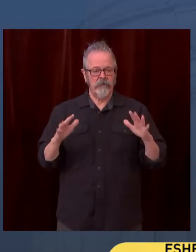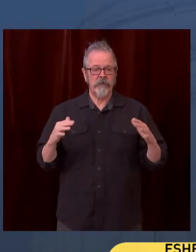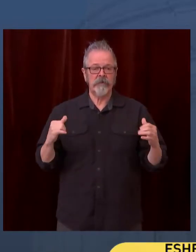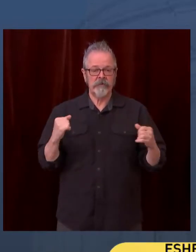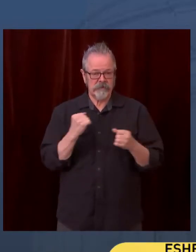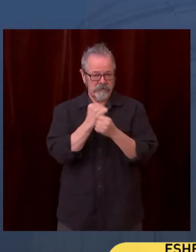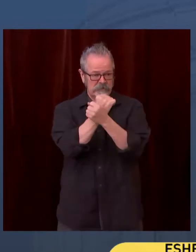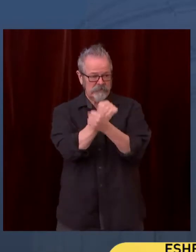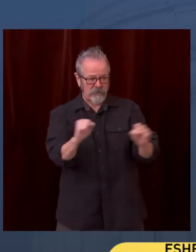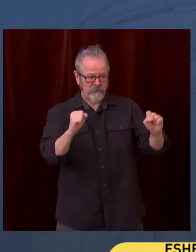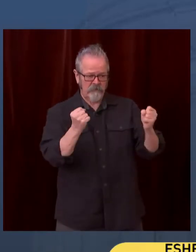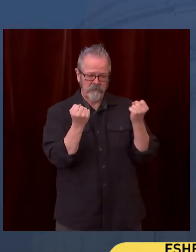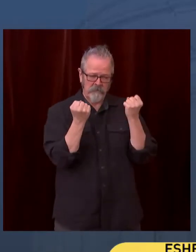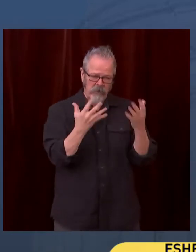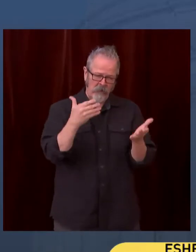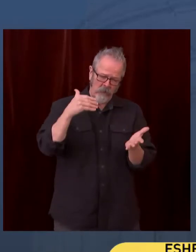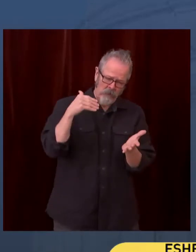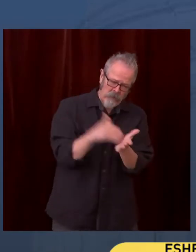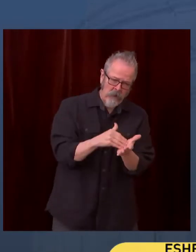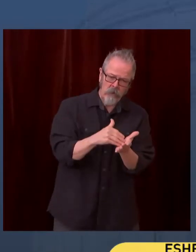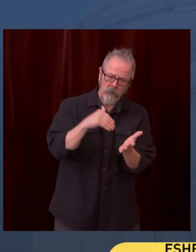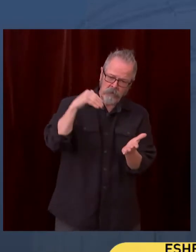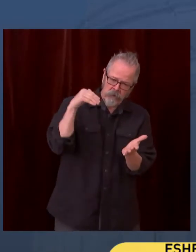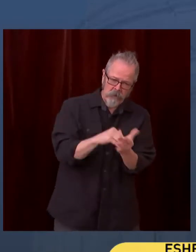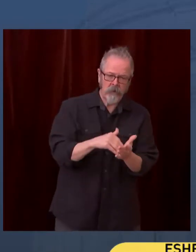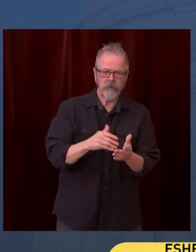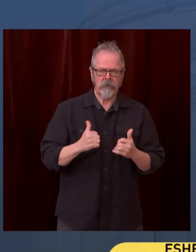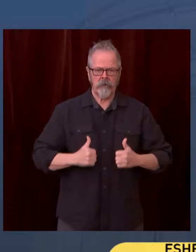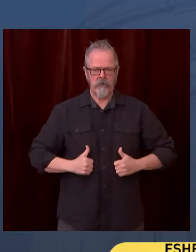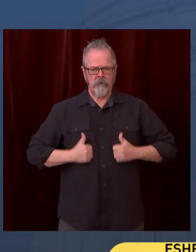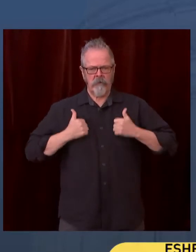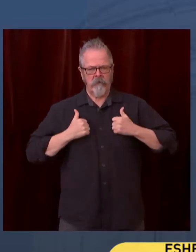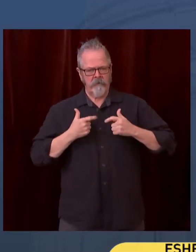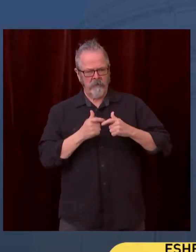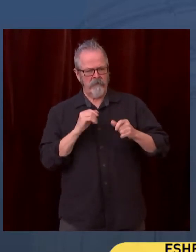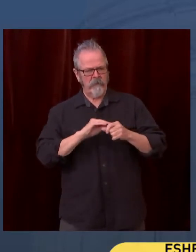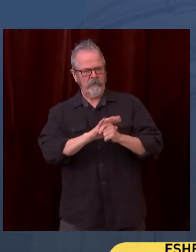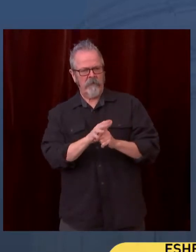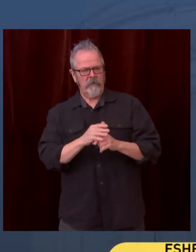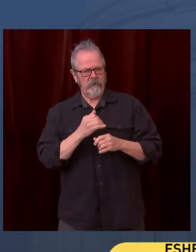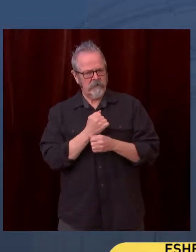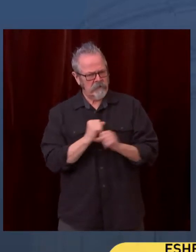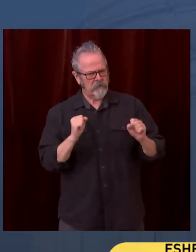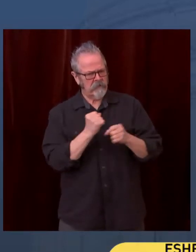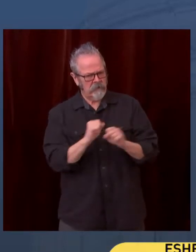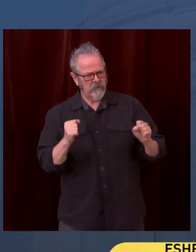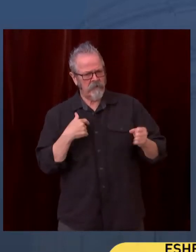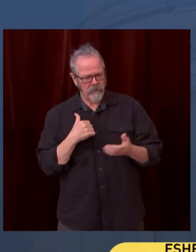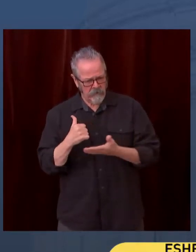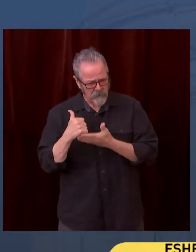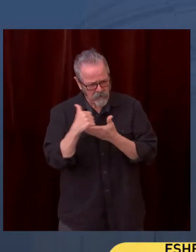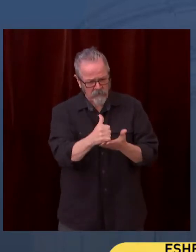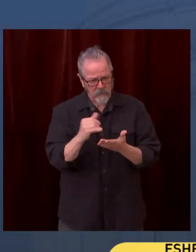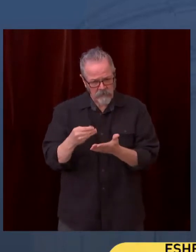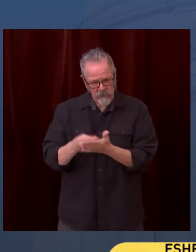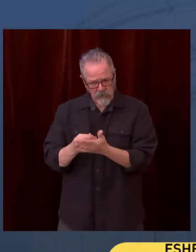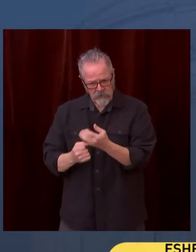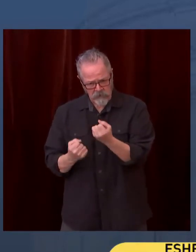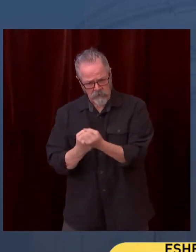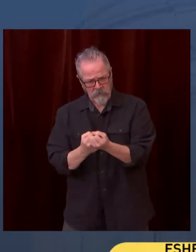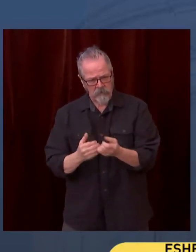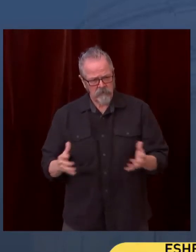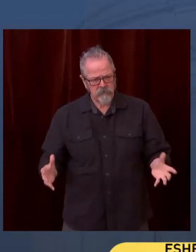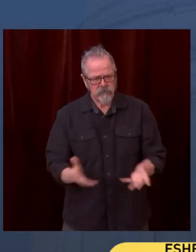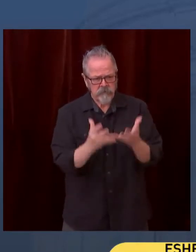now helps thousands of businesses. This also provides $50 million for child care, $26 million for